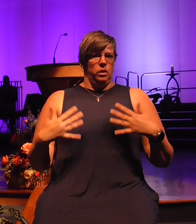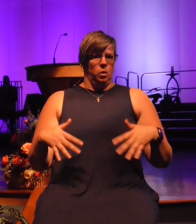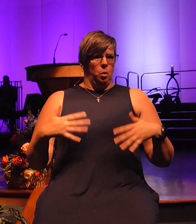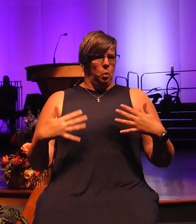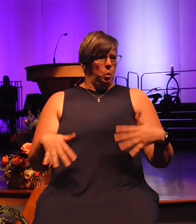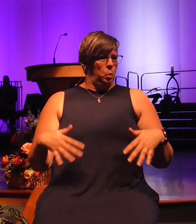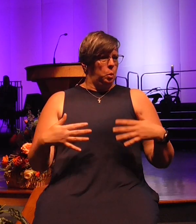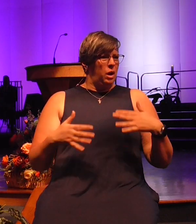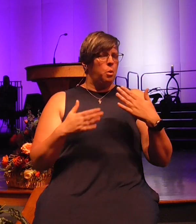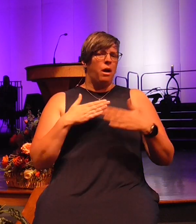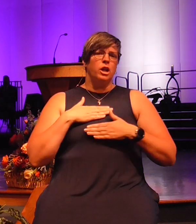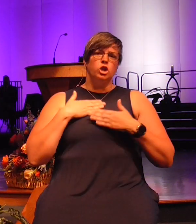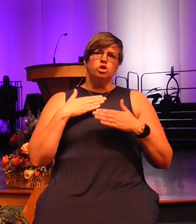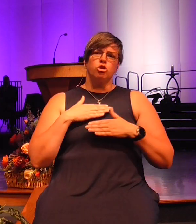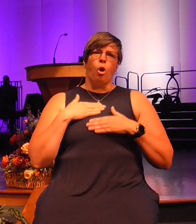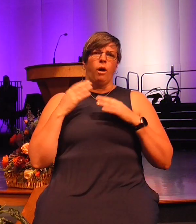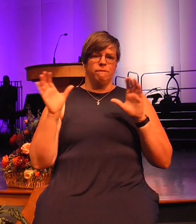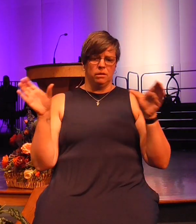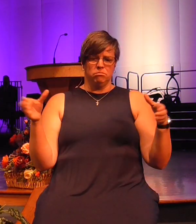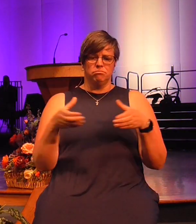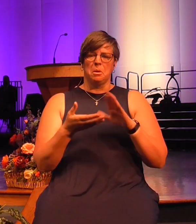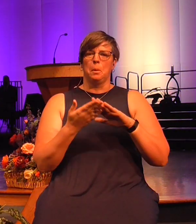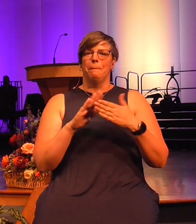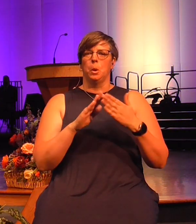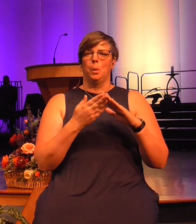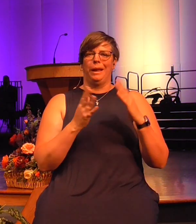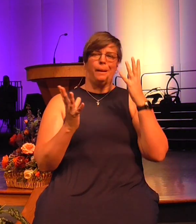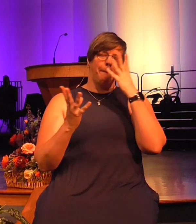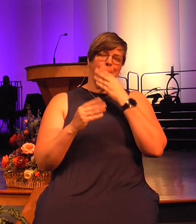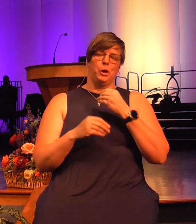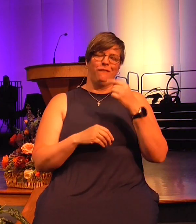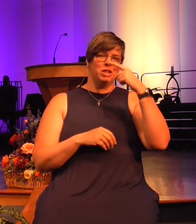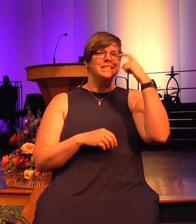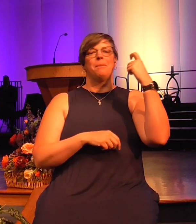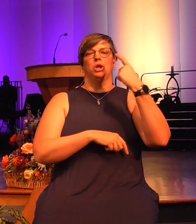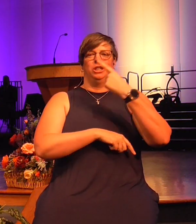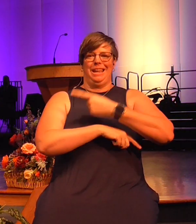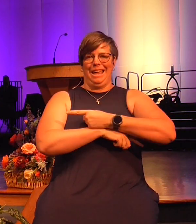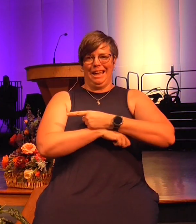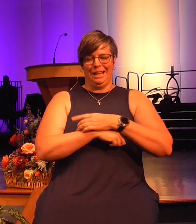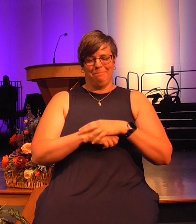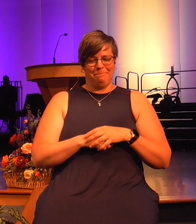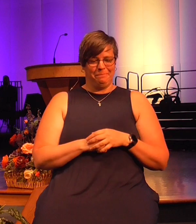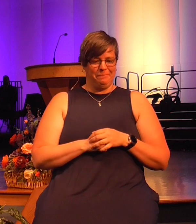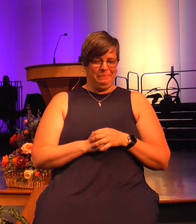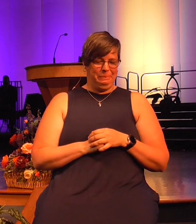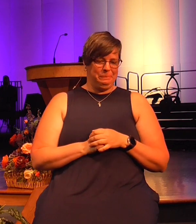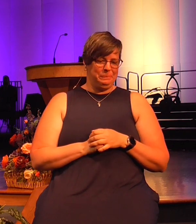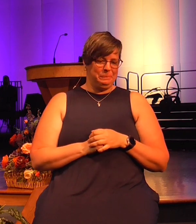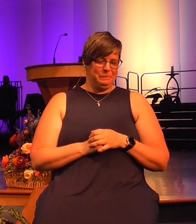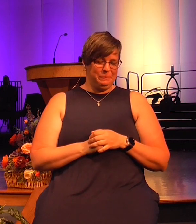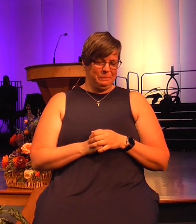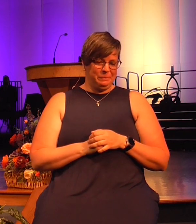What a joy it is to come together in community on this beautiful summer day.